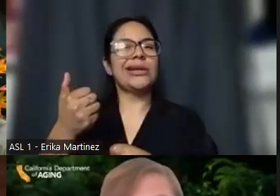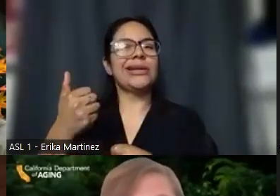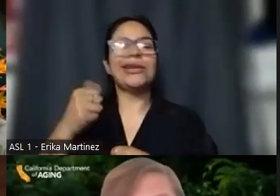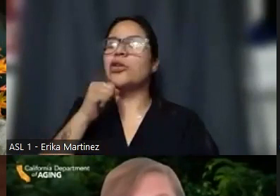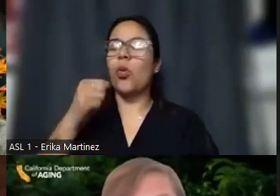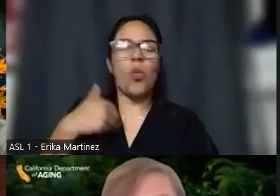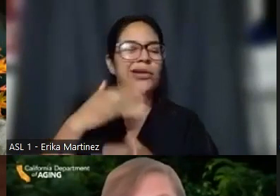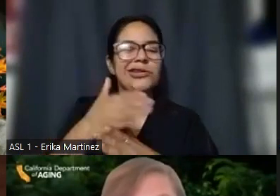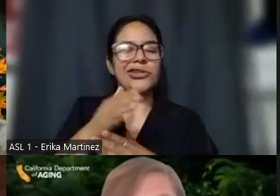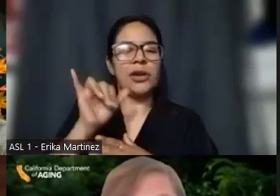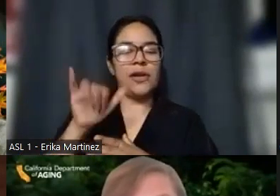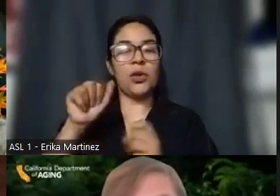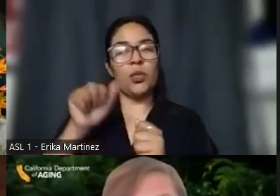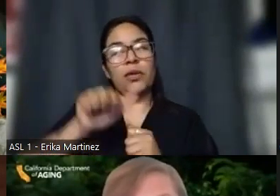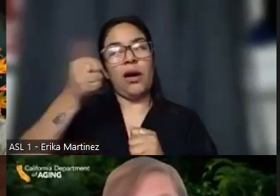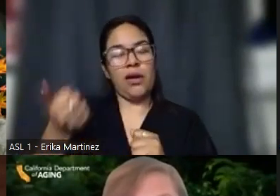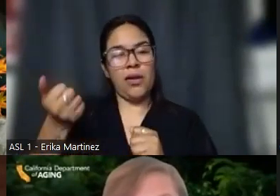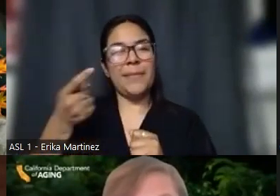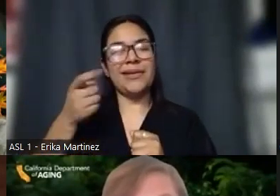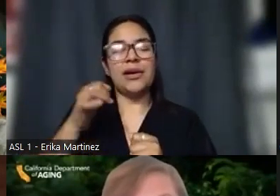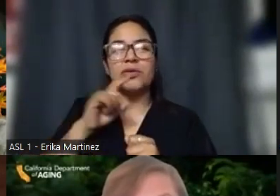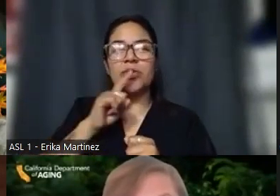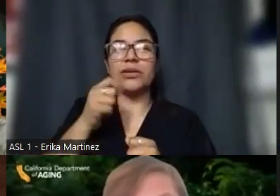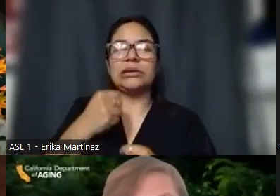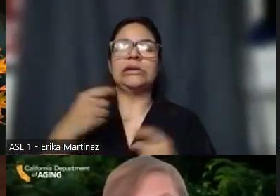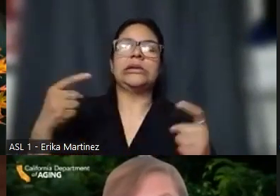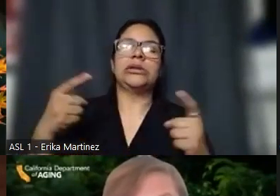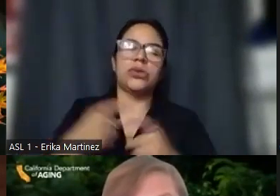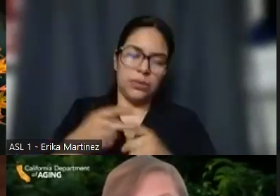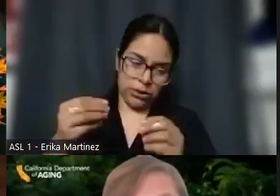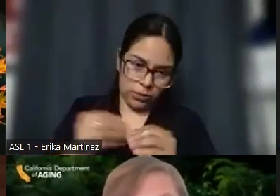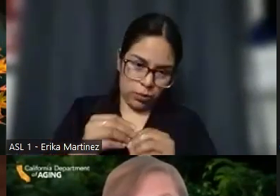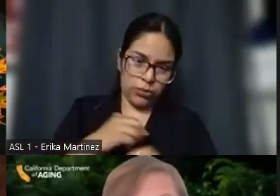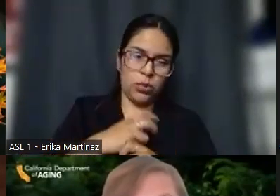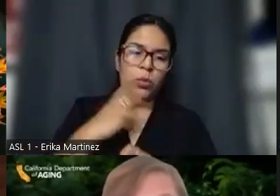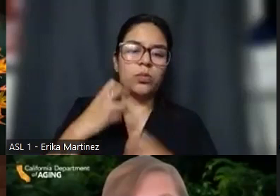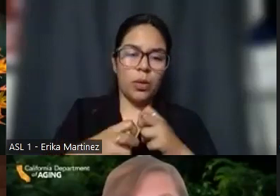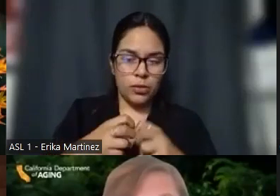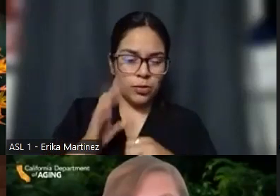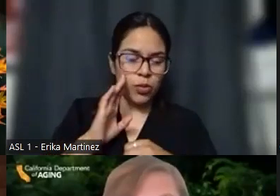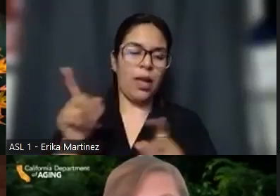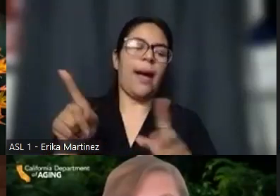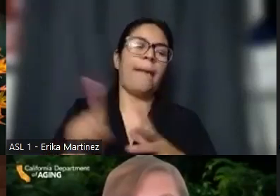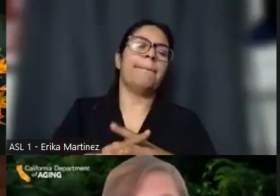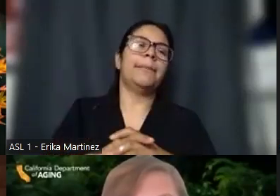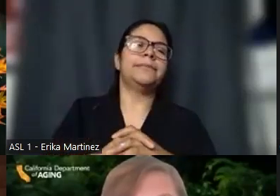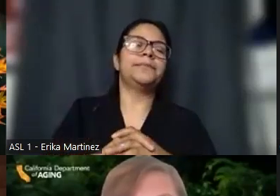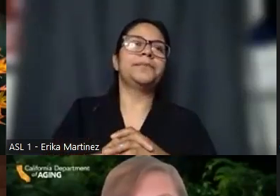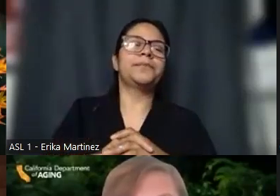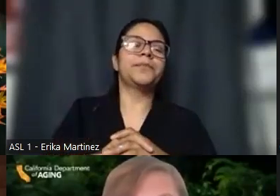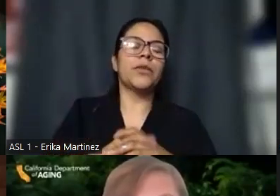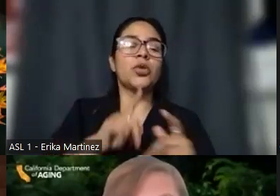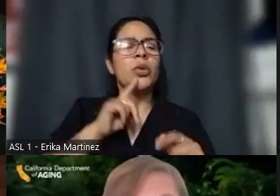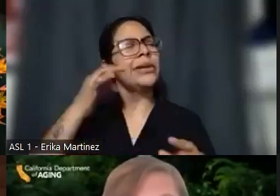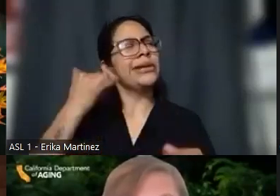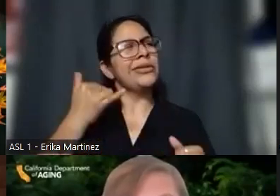the conservatorship with somebody else because it makes things rather complicated. So I'm wondering whether in